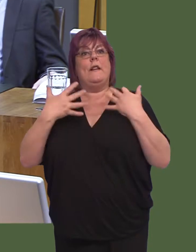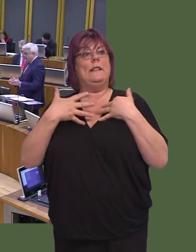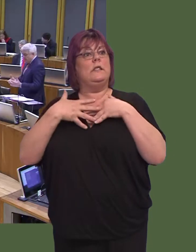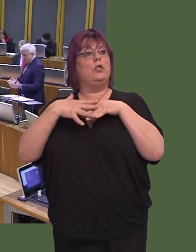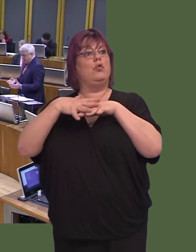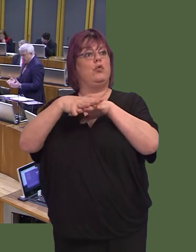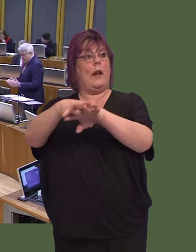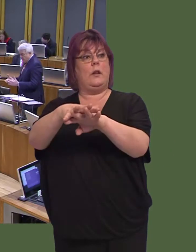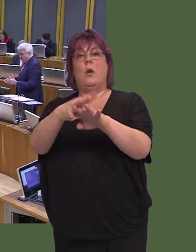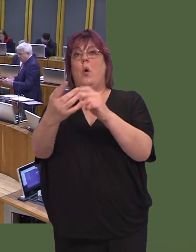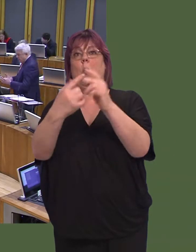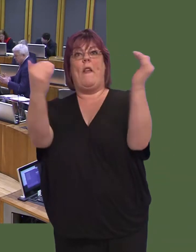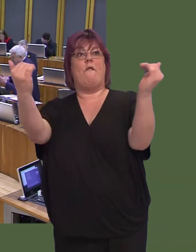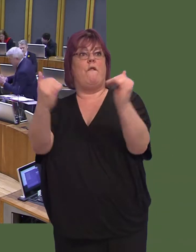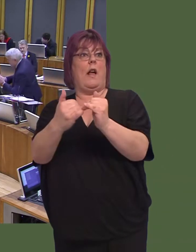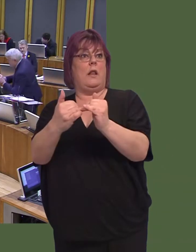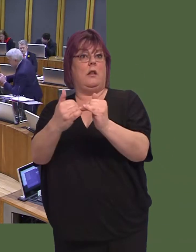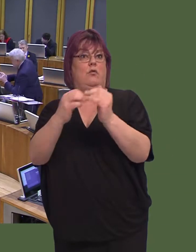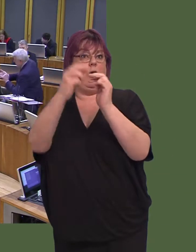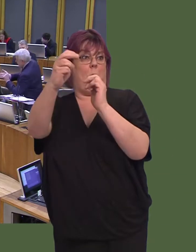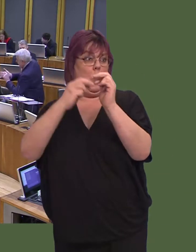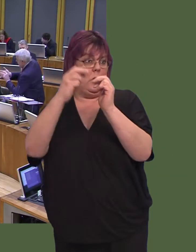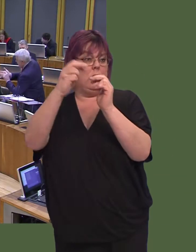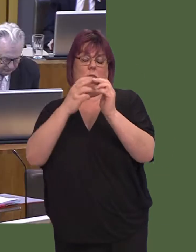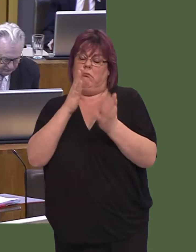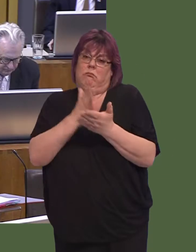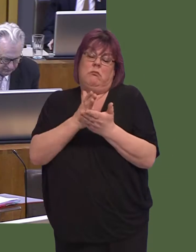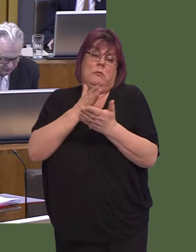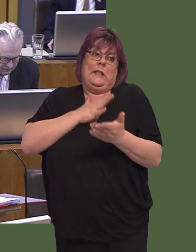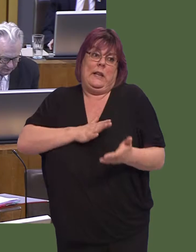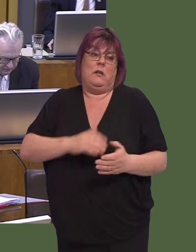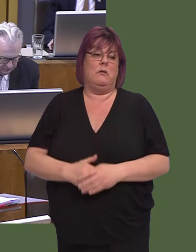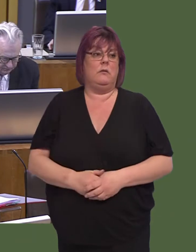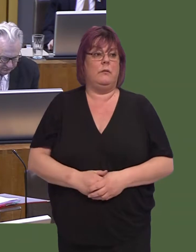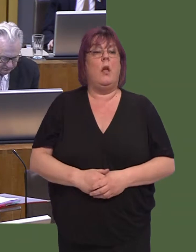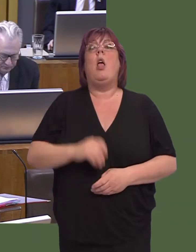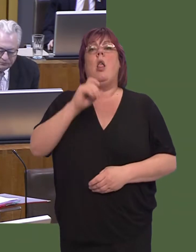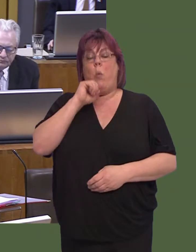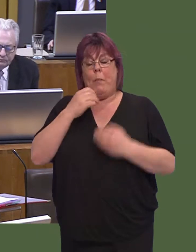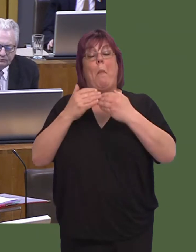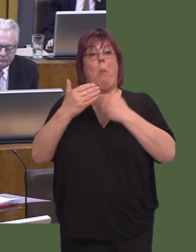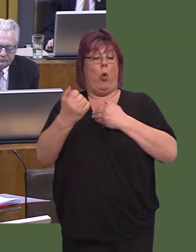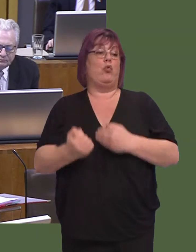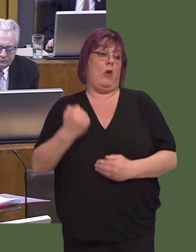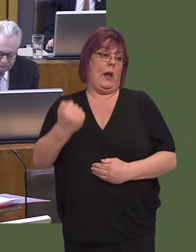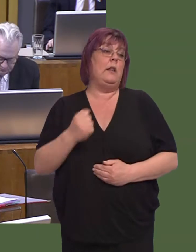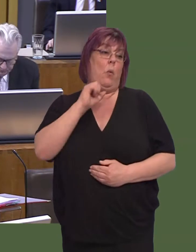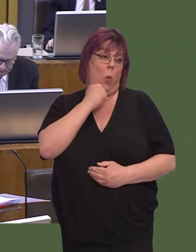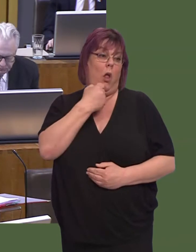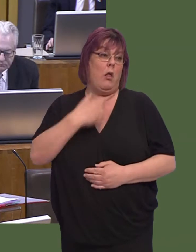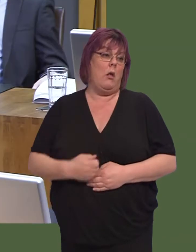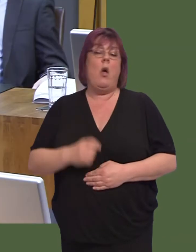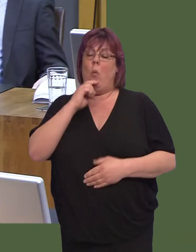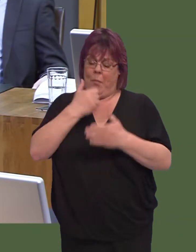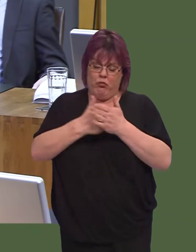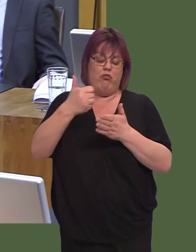Cardiff compared to with those of the valley lines. Again, let me be absolutely clear. There will be more frequent services. There will